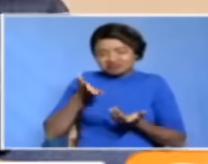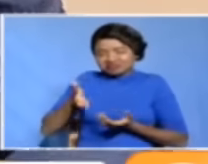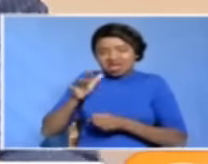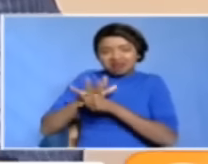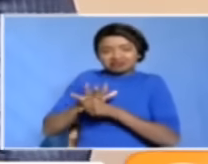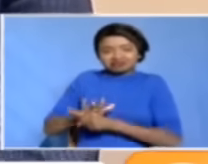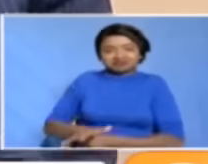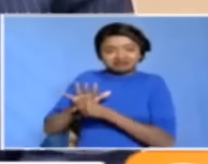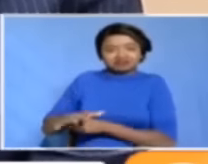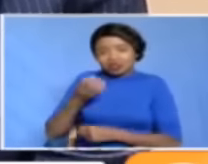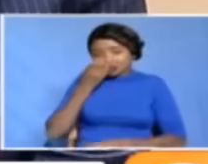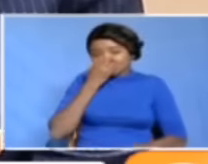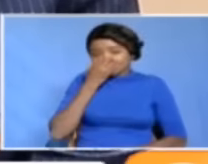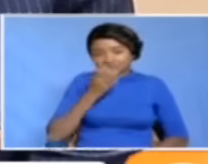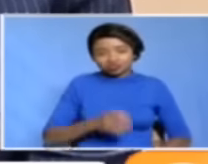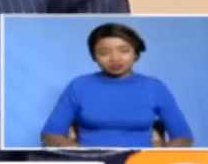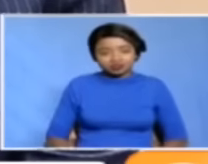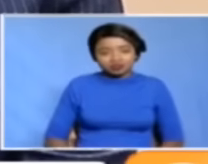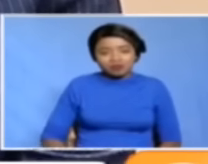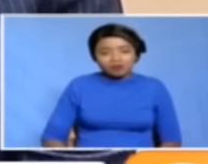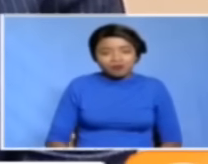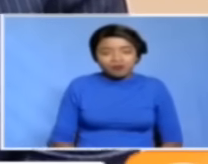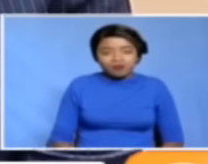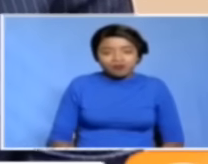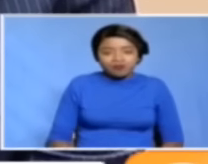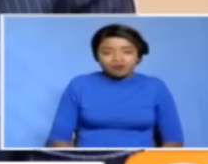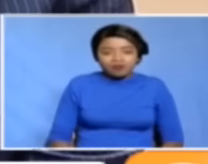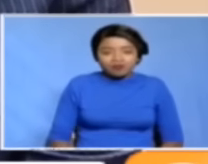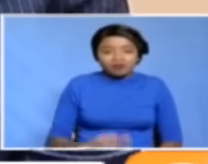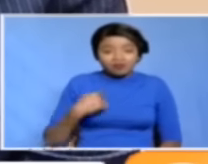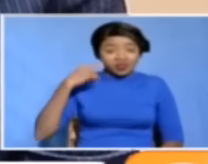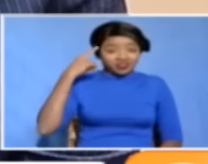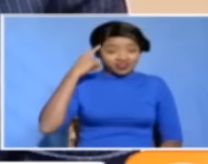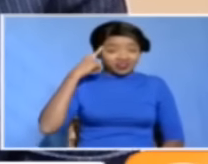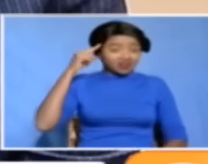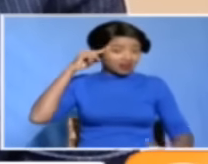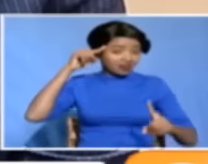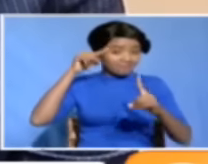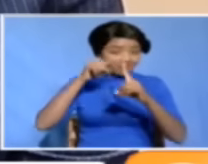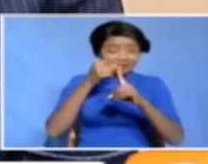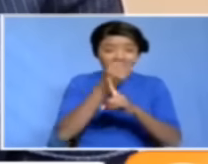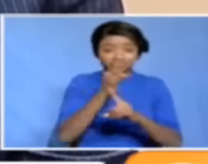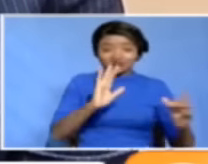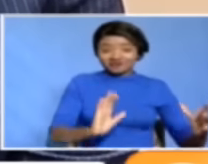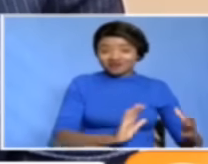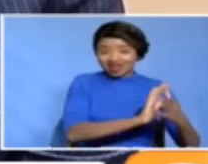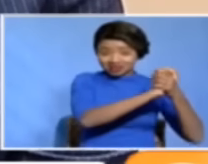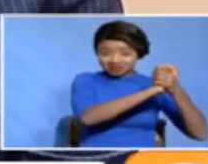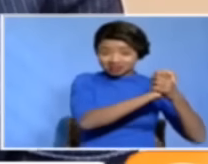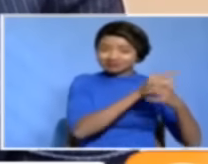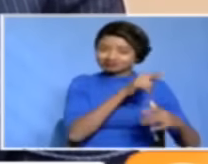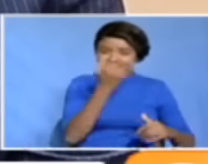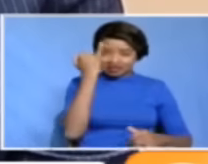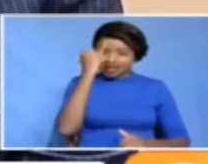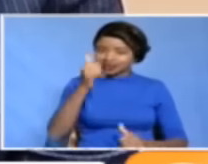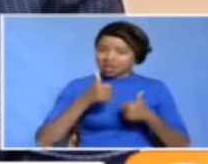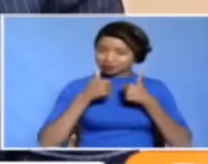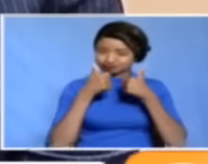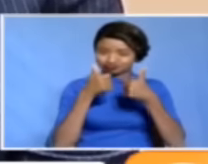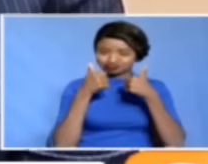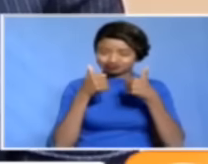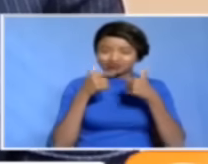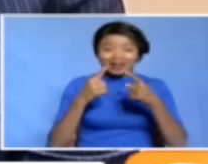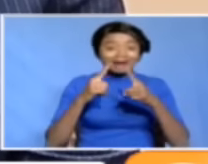So I think the intent and purpose of the handshake from the president was a very good idea, but of